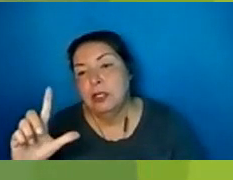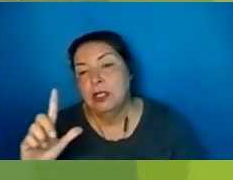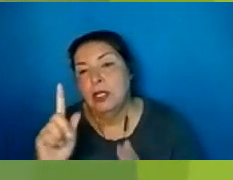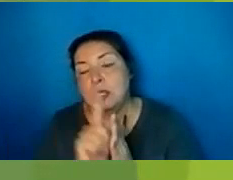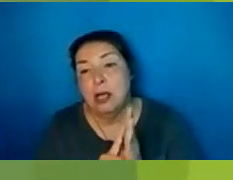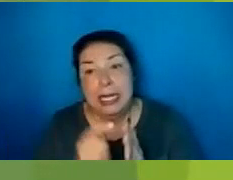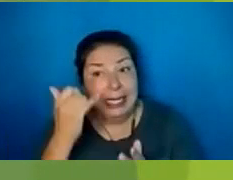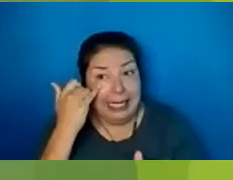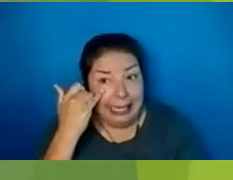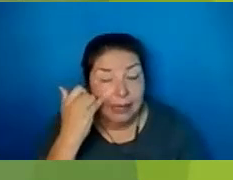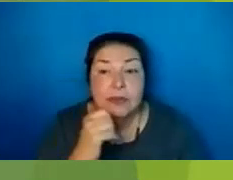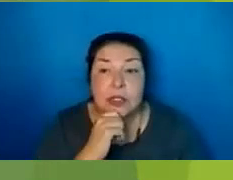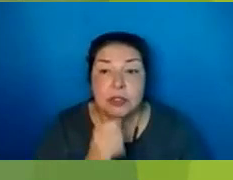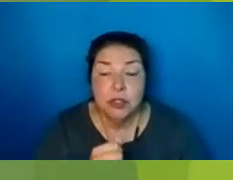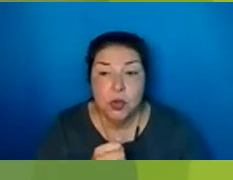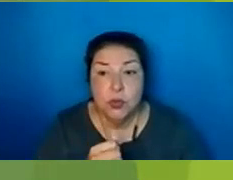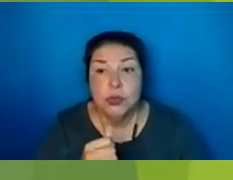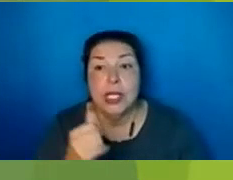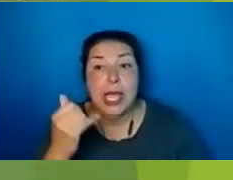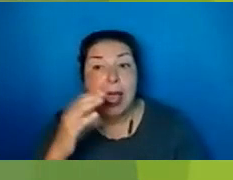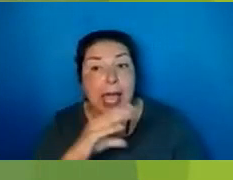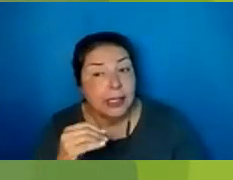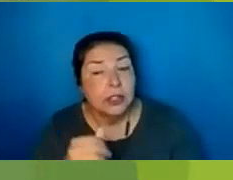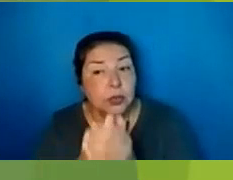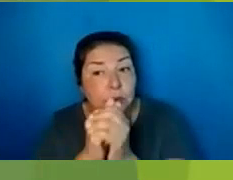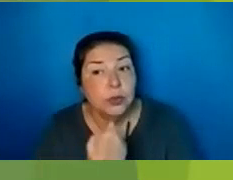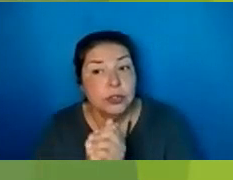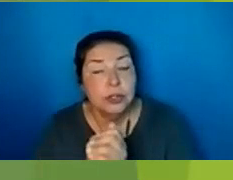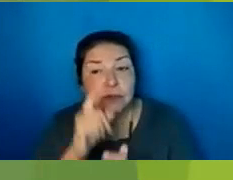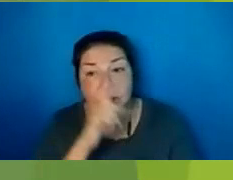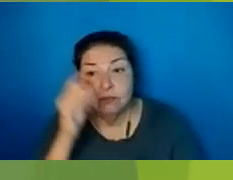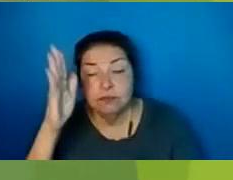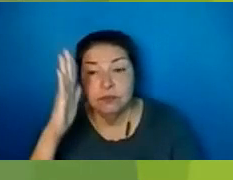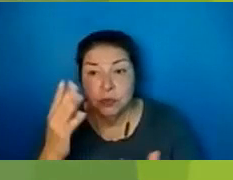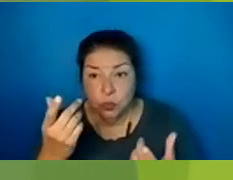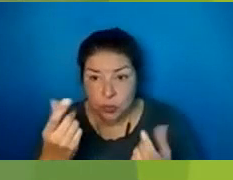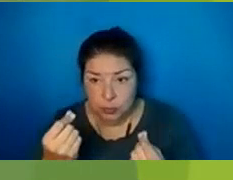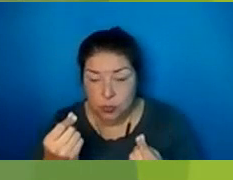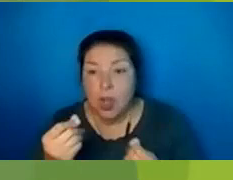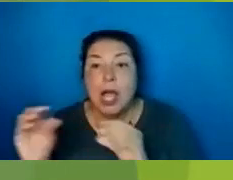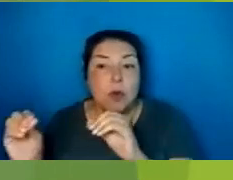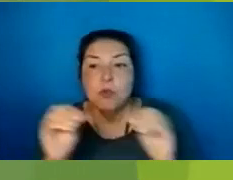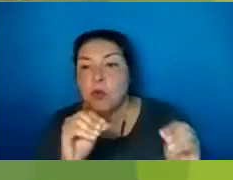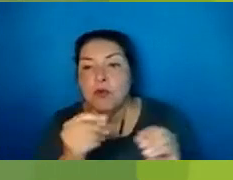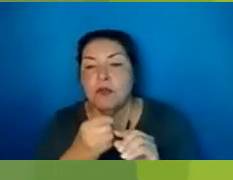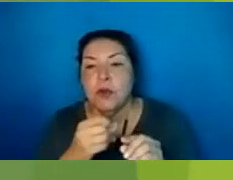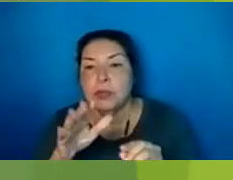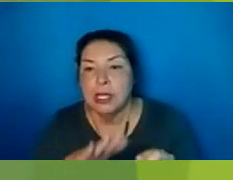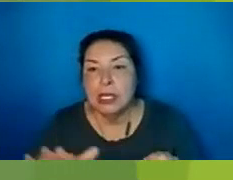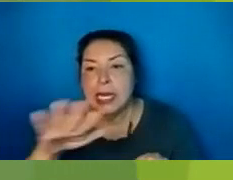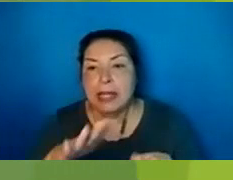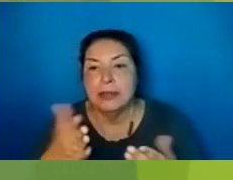away, if you worship idols, I will take you out of the land that I have given you into a land far